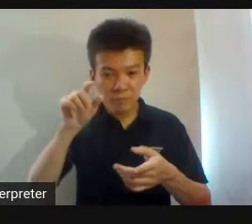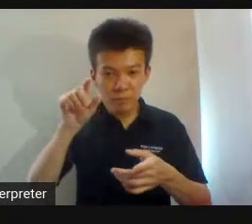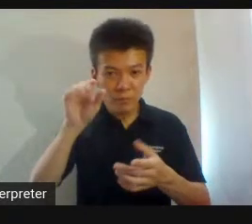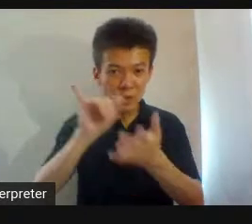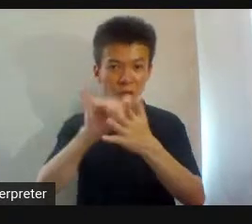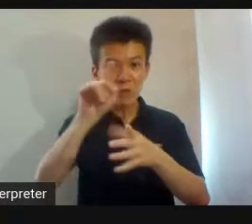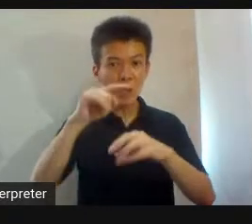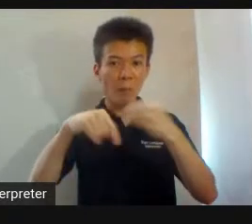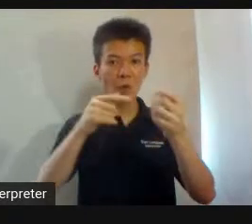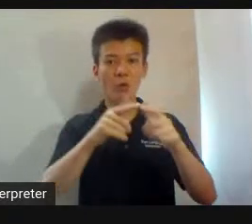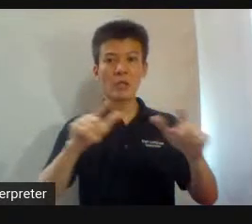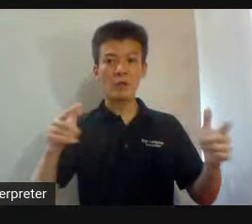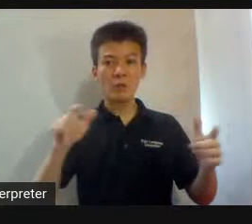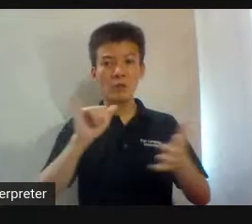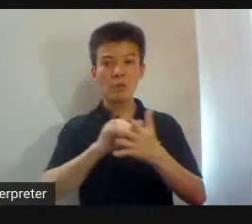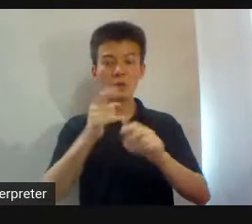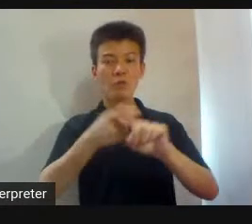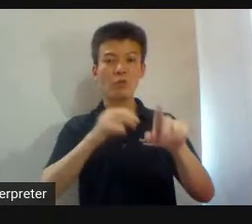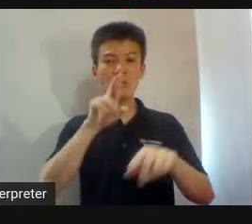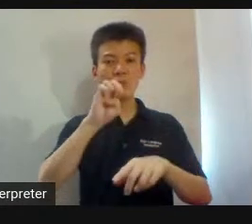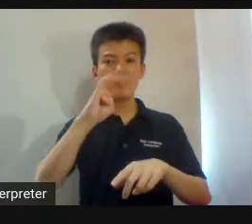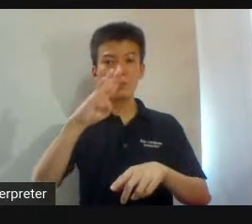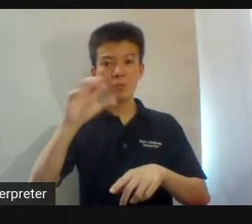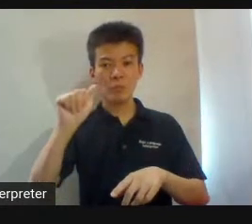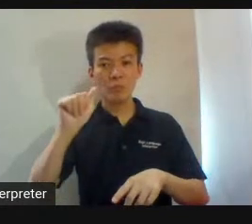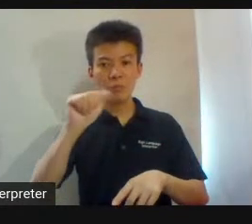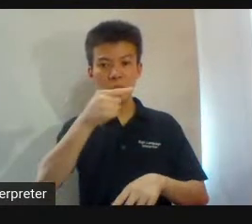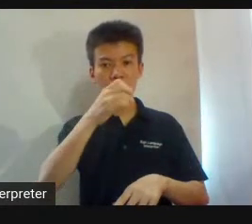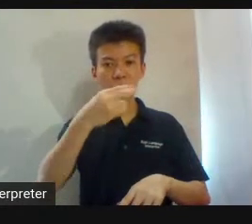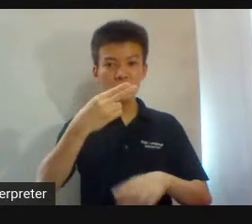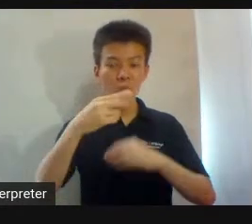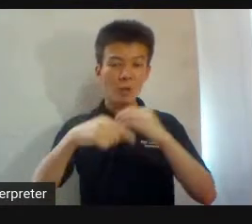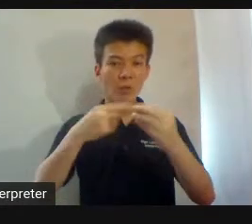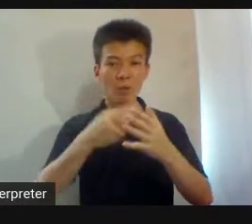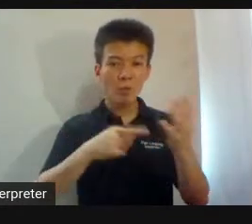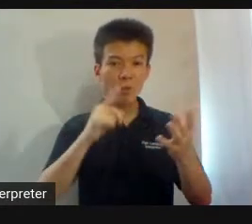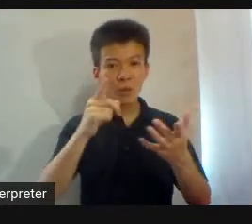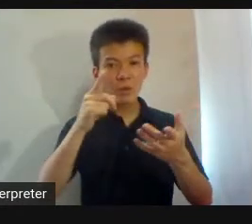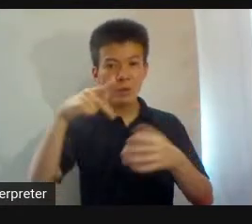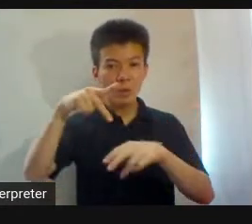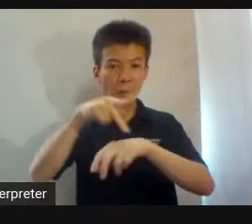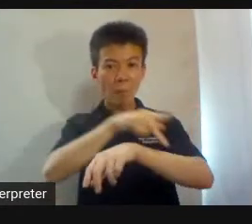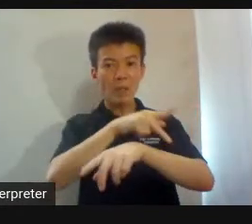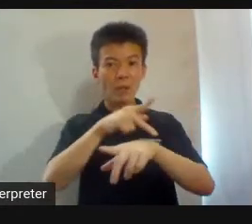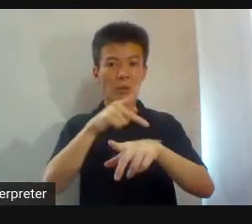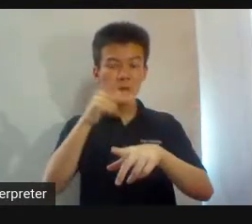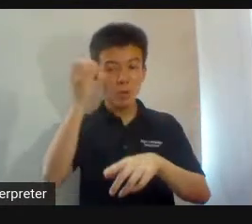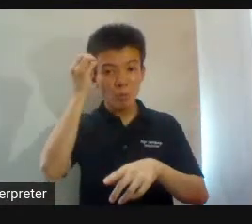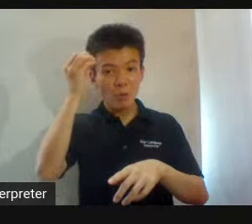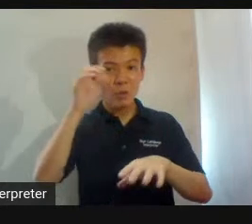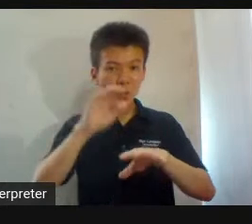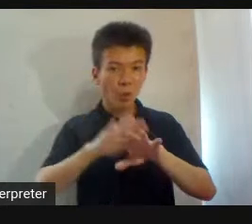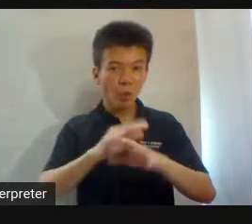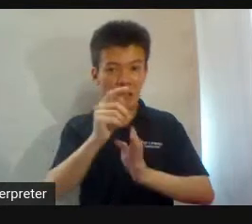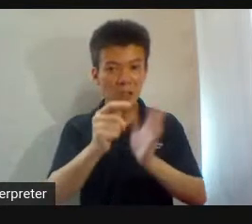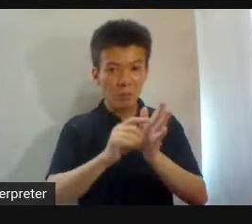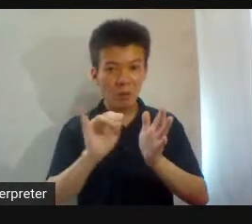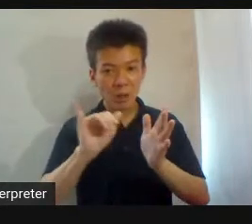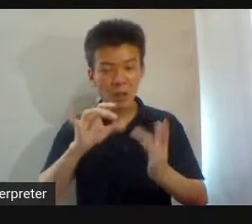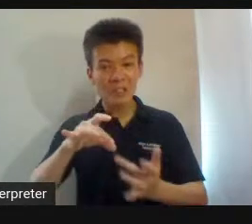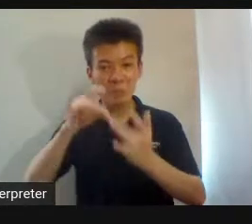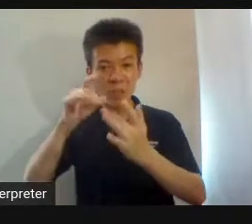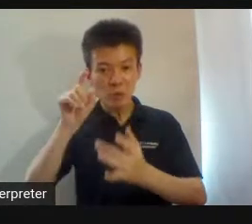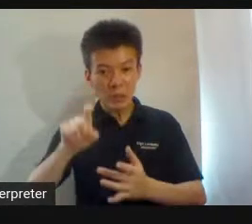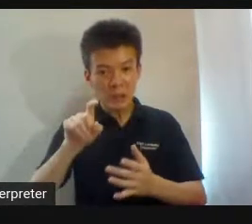about language, and it's from Rebecca Goh. And it's about, what are the panel's opinions on terms such as special